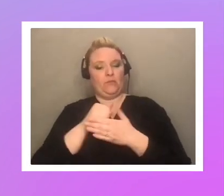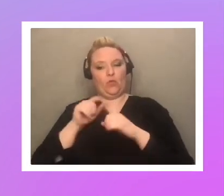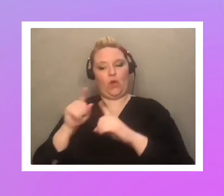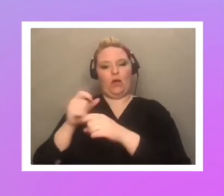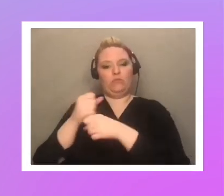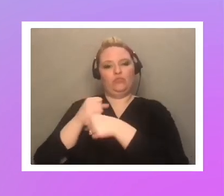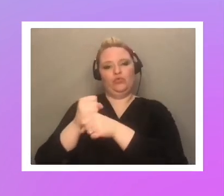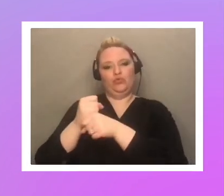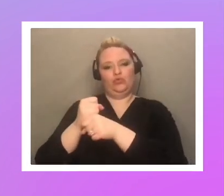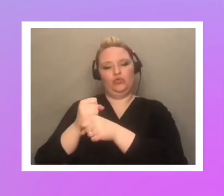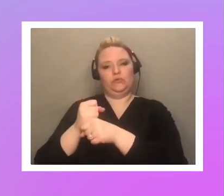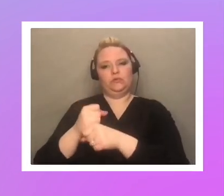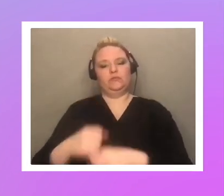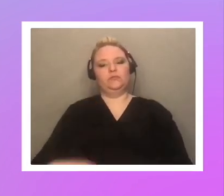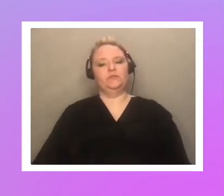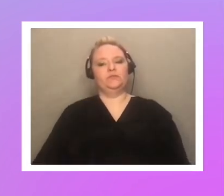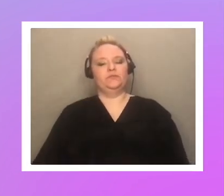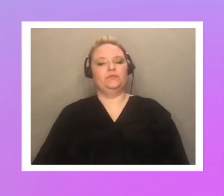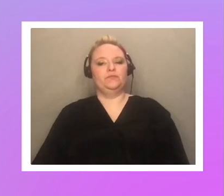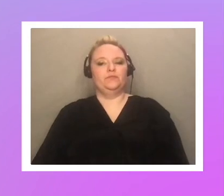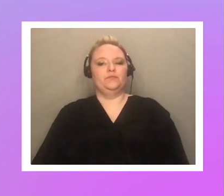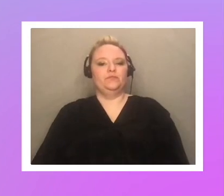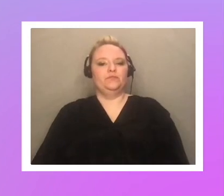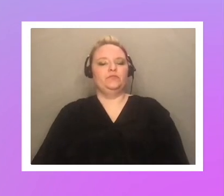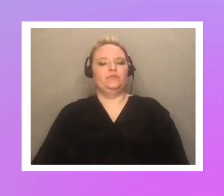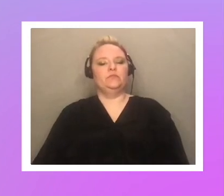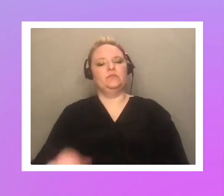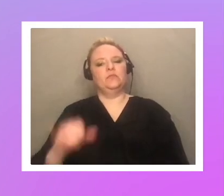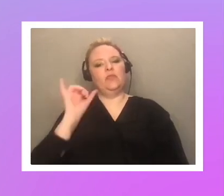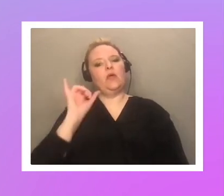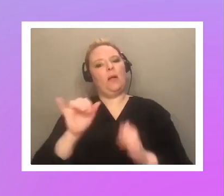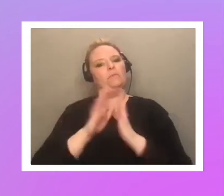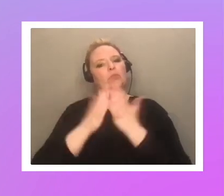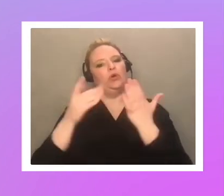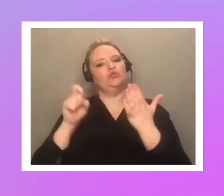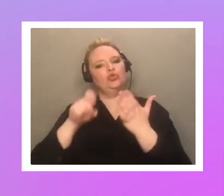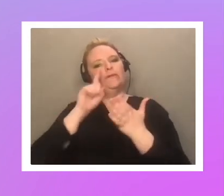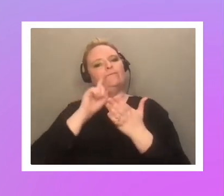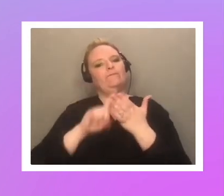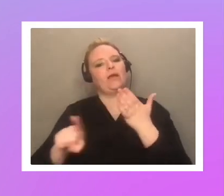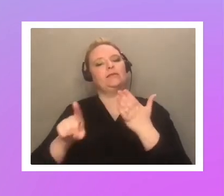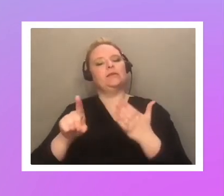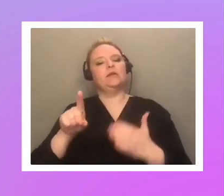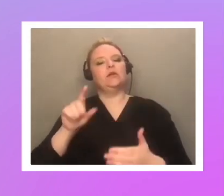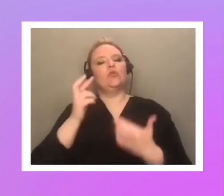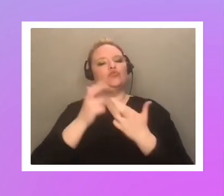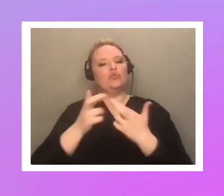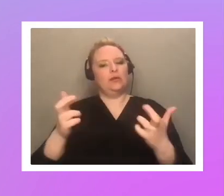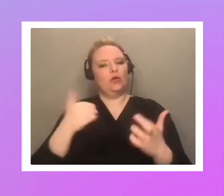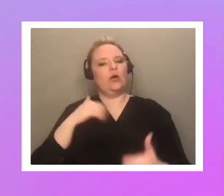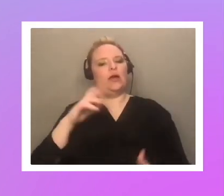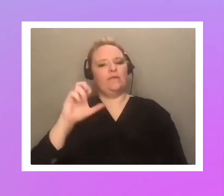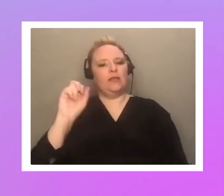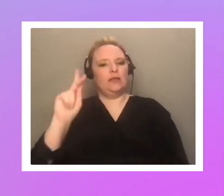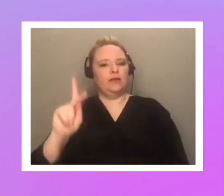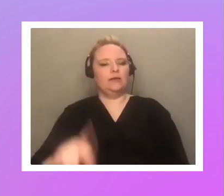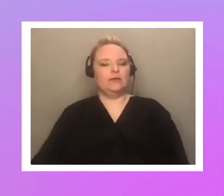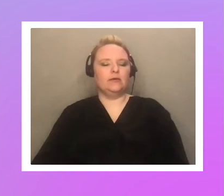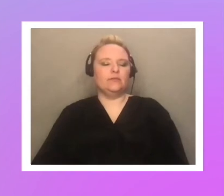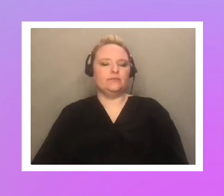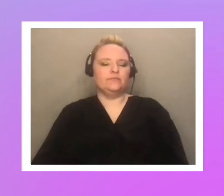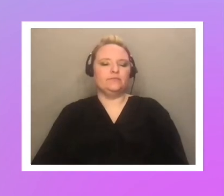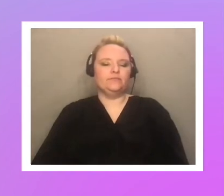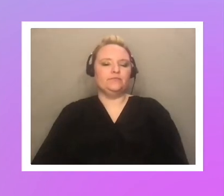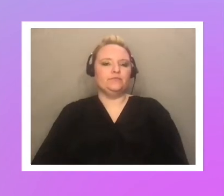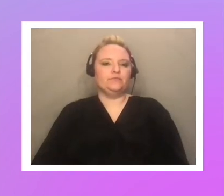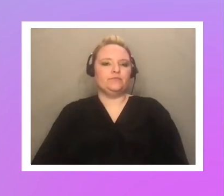works. So take a look at that book, and there's a link in the resources. Now,